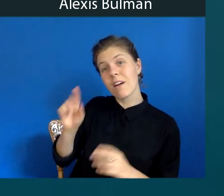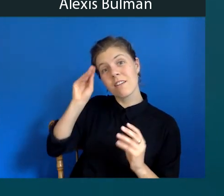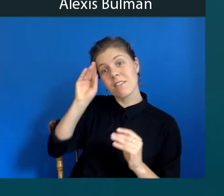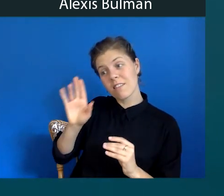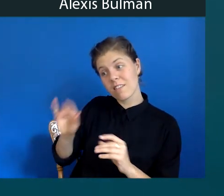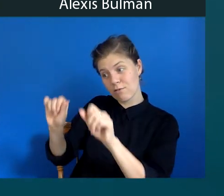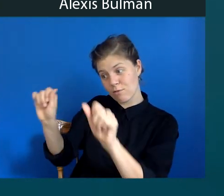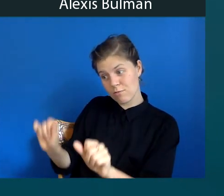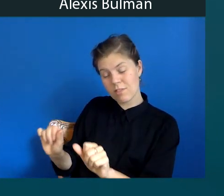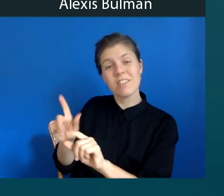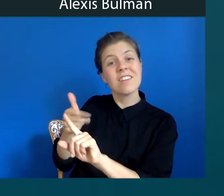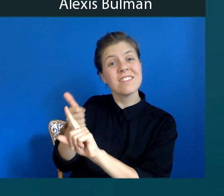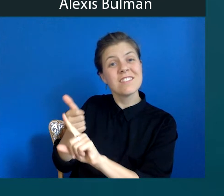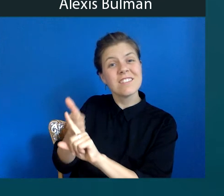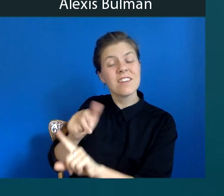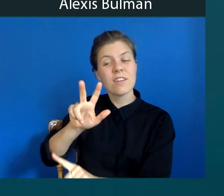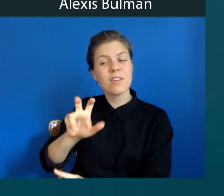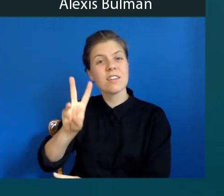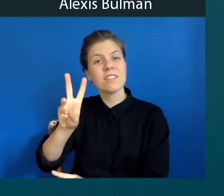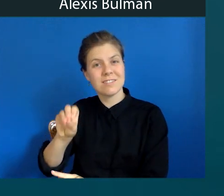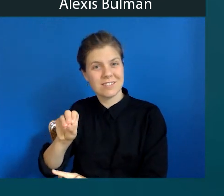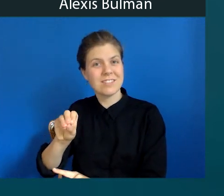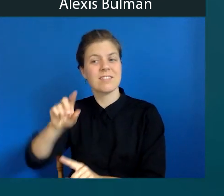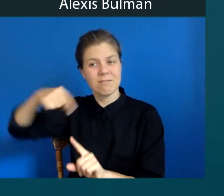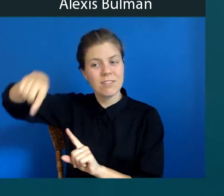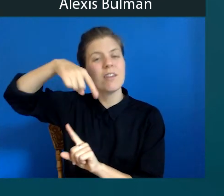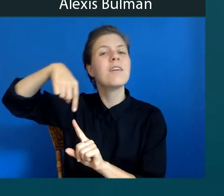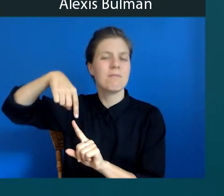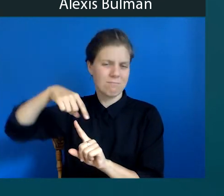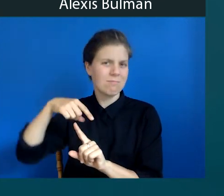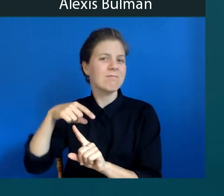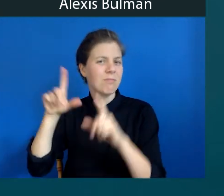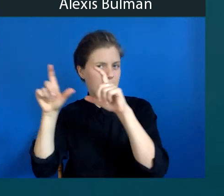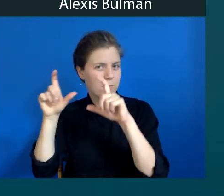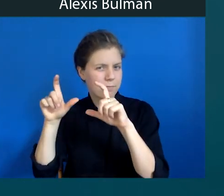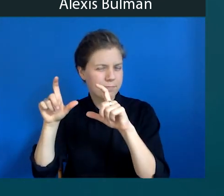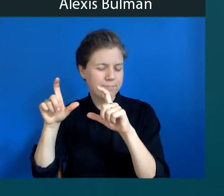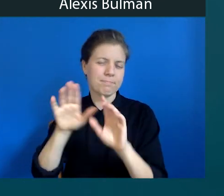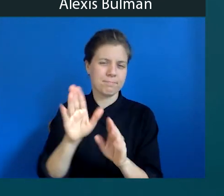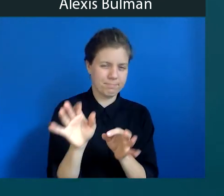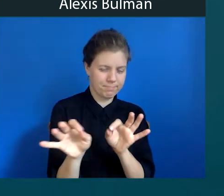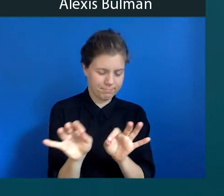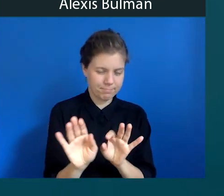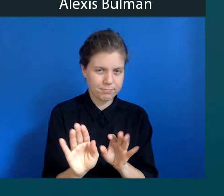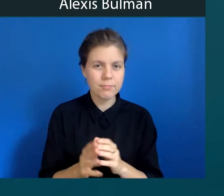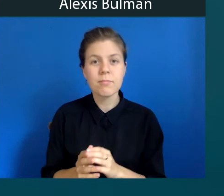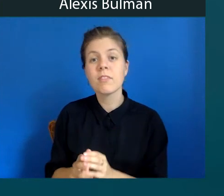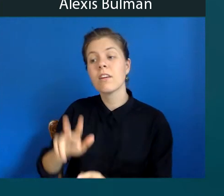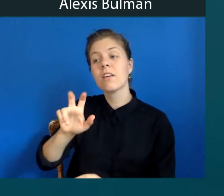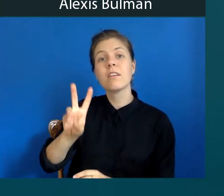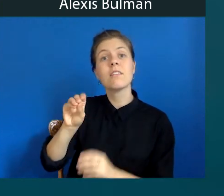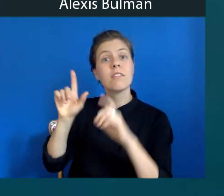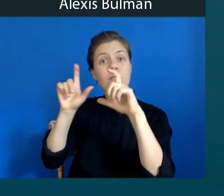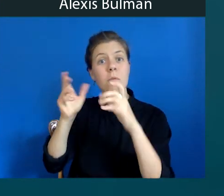already 360-degree product photographs. For context, 360 photographs are a series